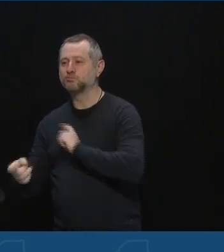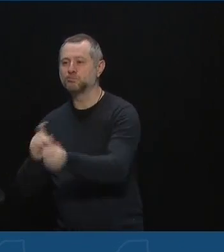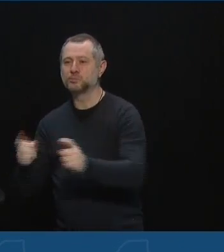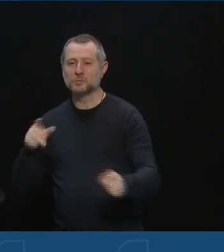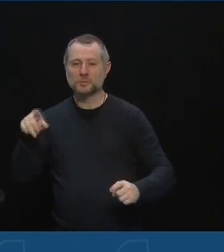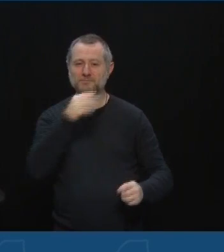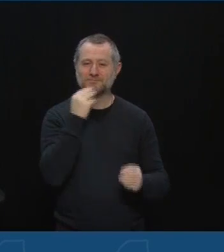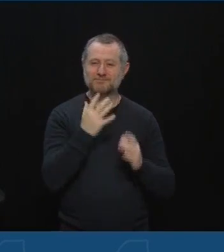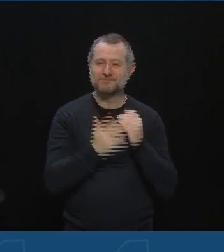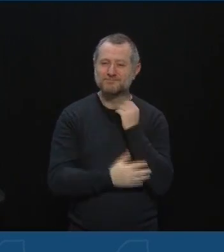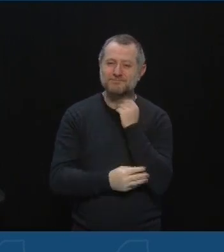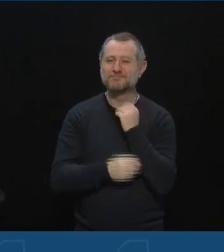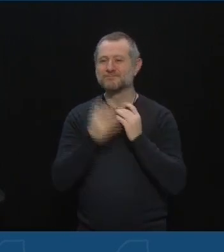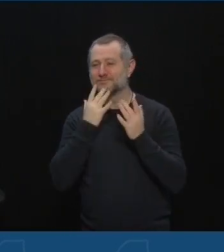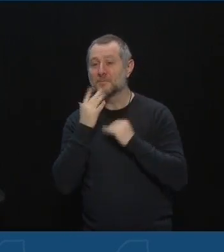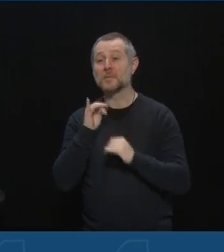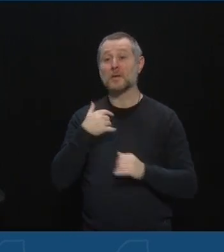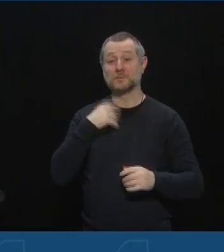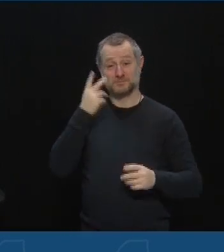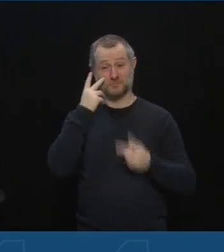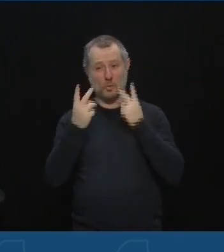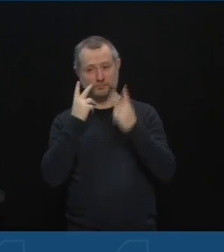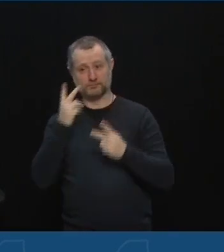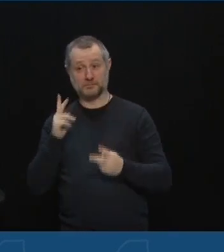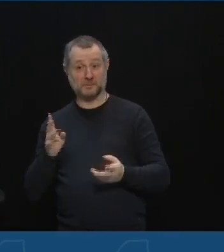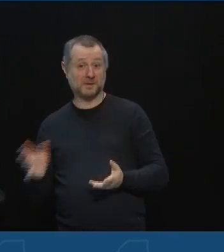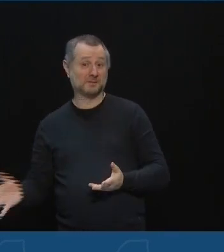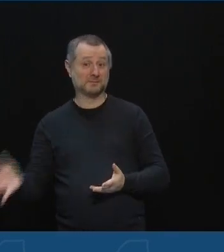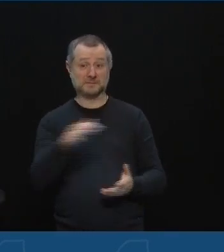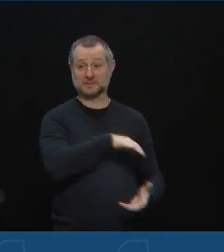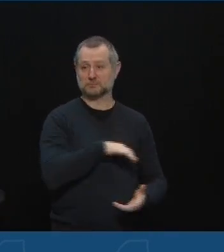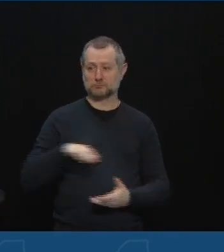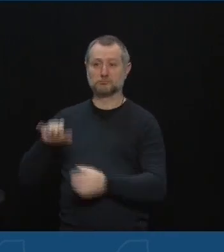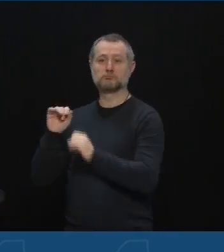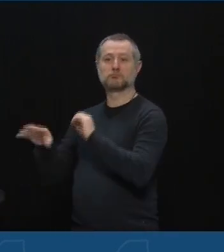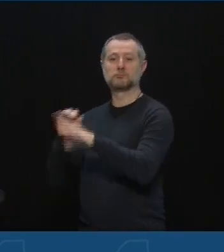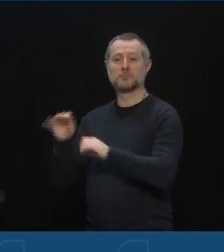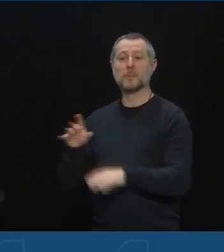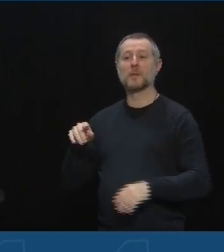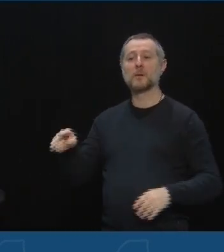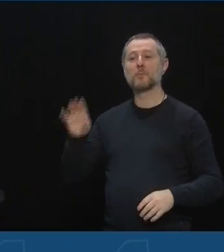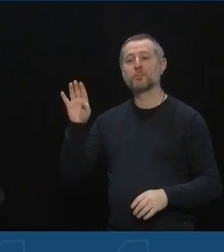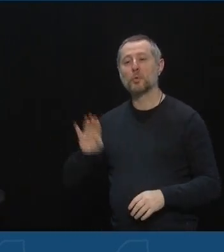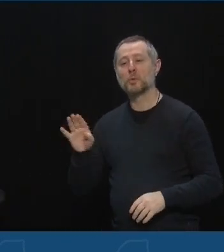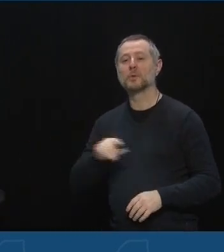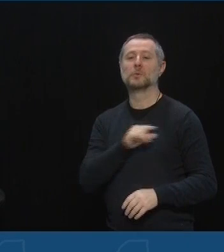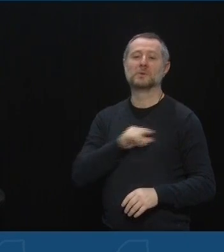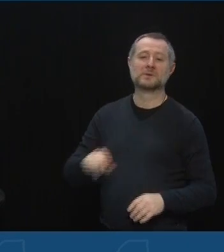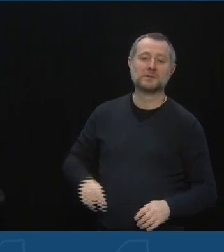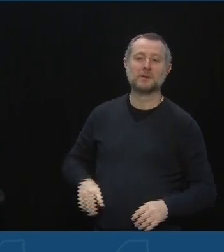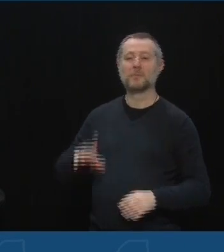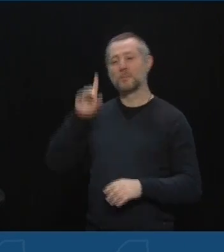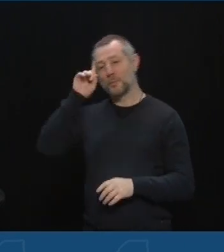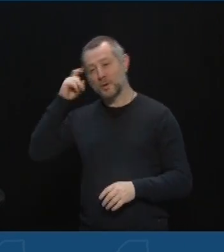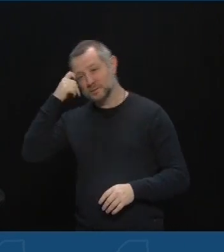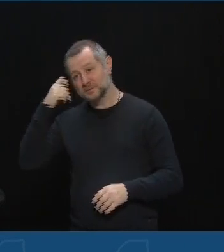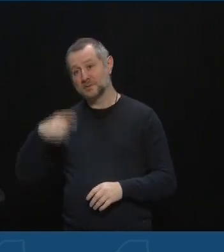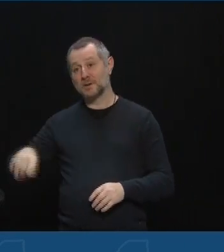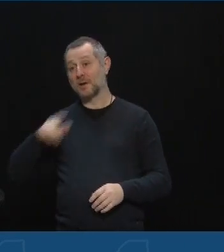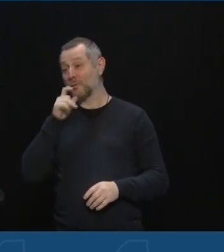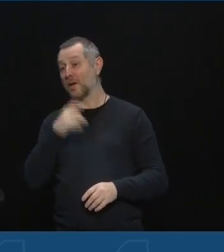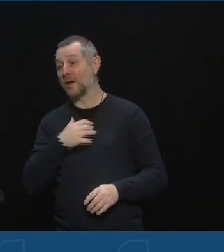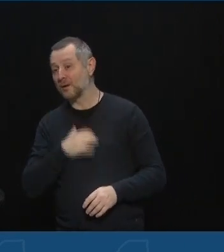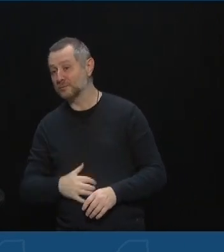from upstate New York and places as far away as Brooklyn and Queens and the Bronx feeding hungry people while keeping our